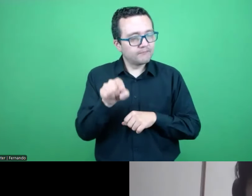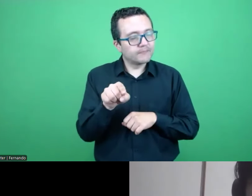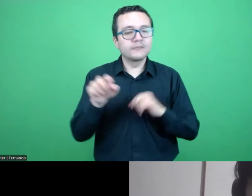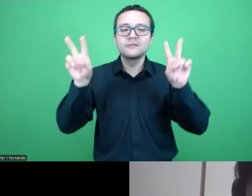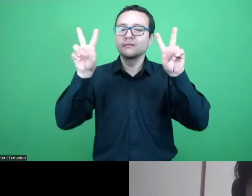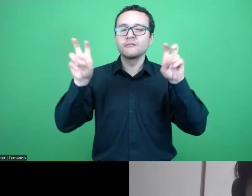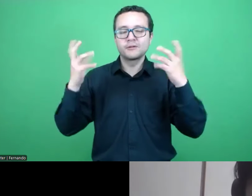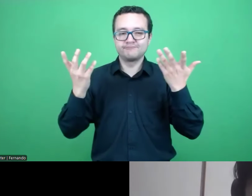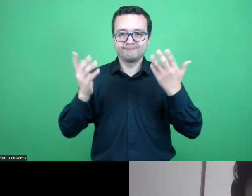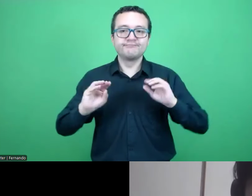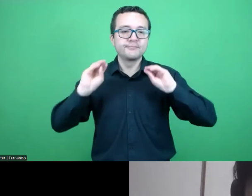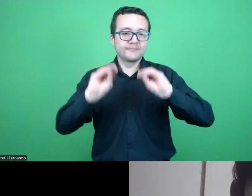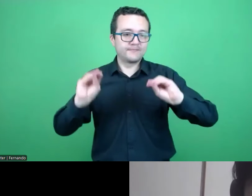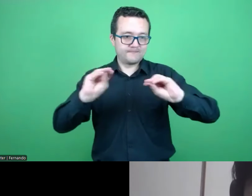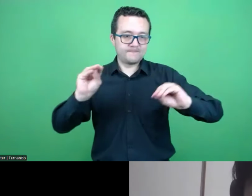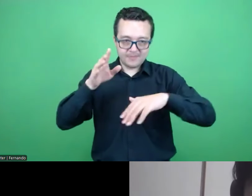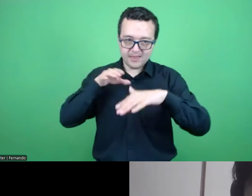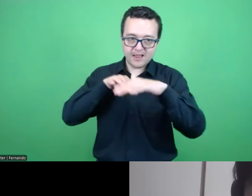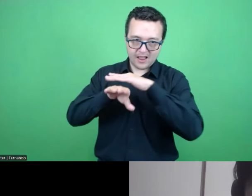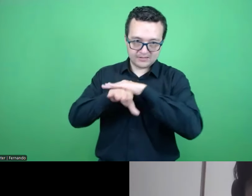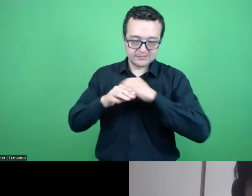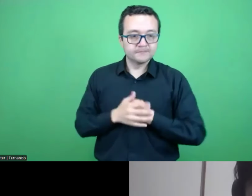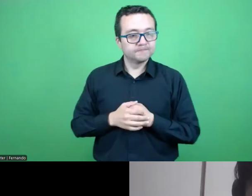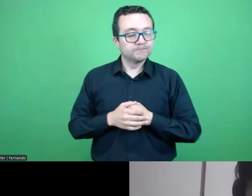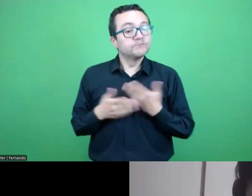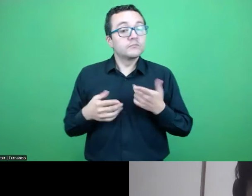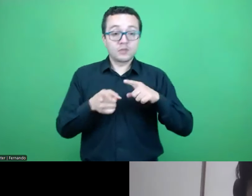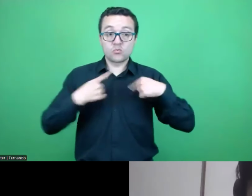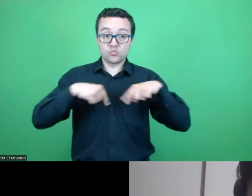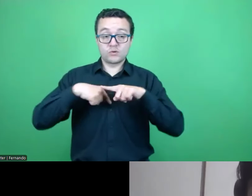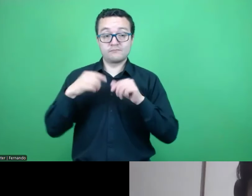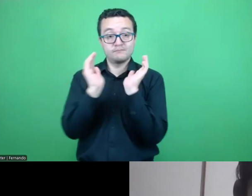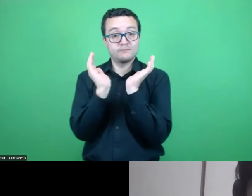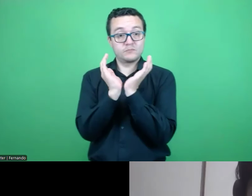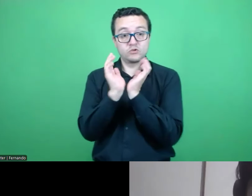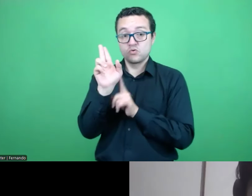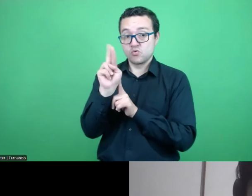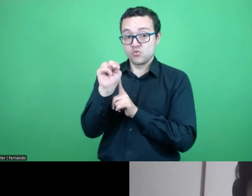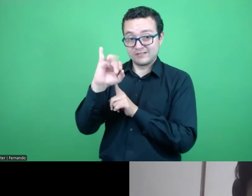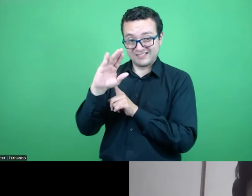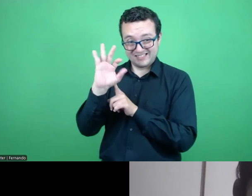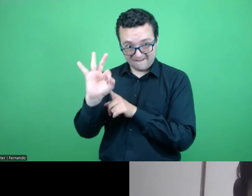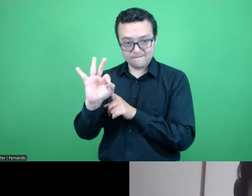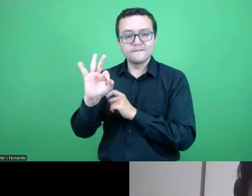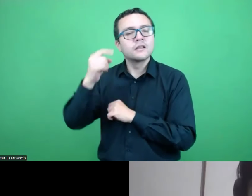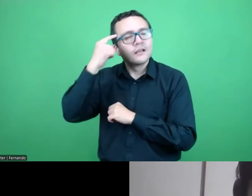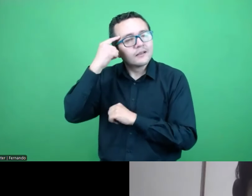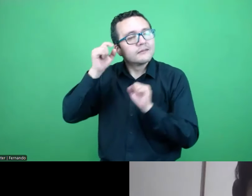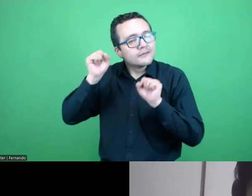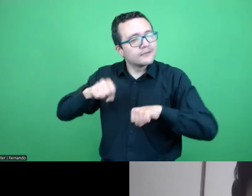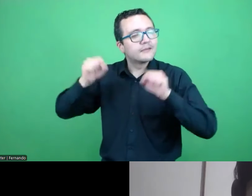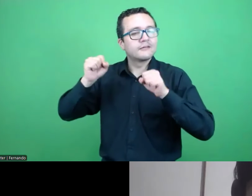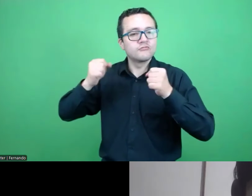are committed to ensure that all children and young people have access to education. As of now, we know